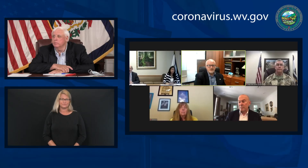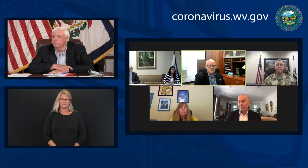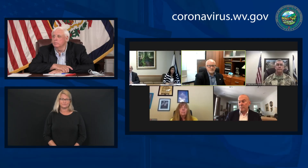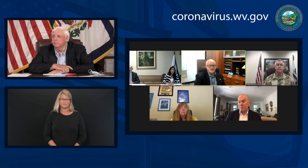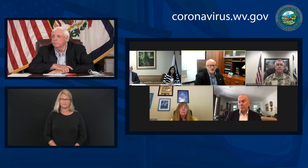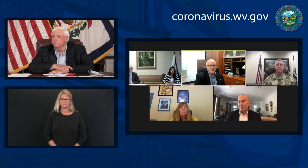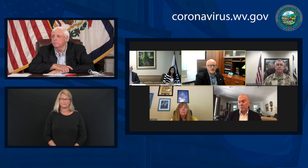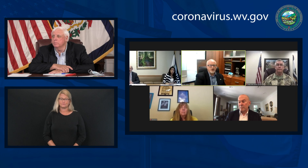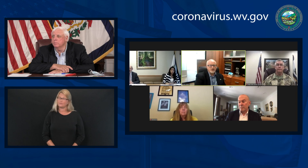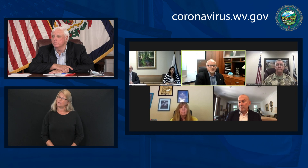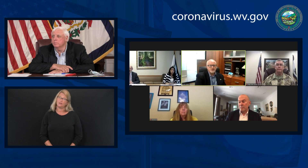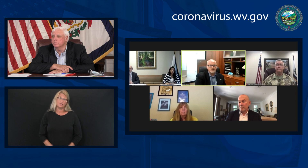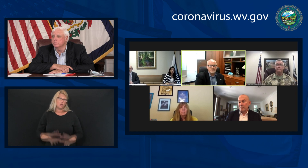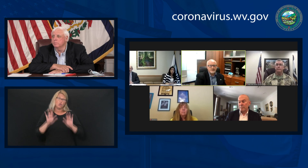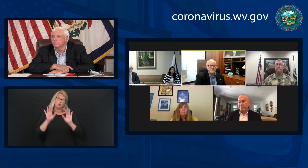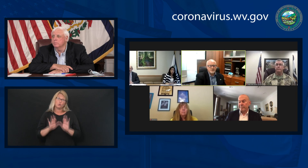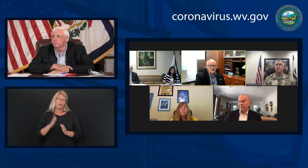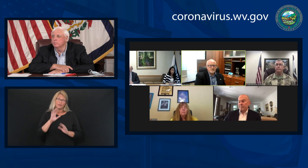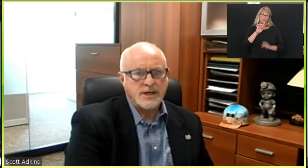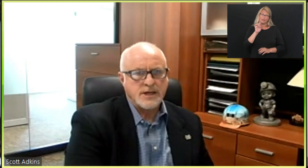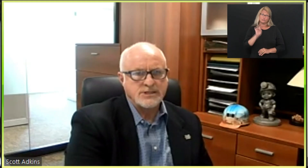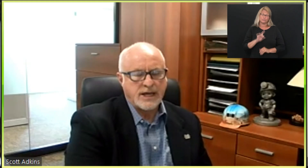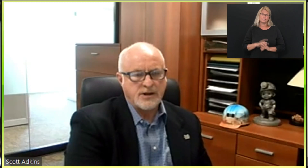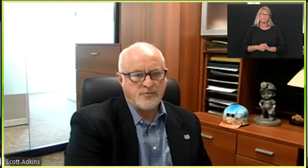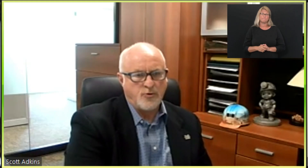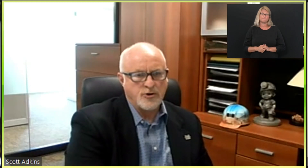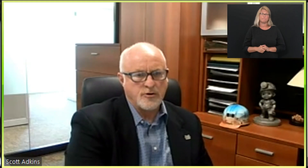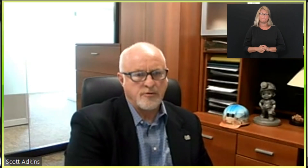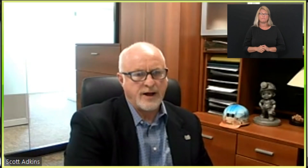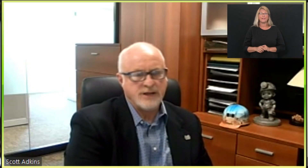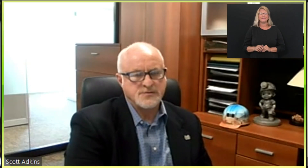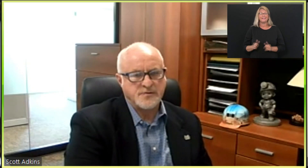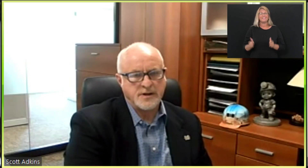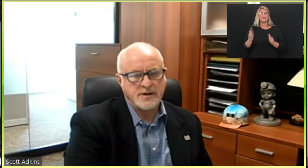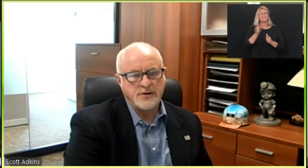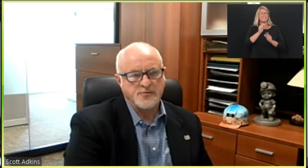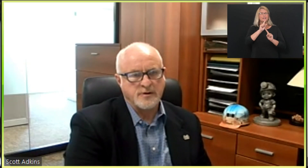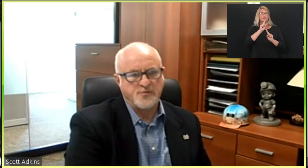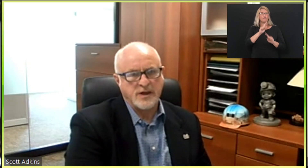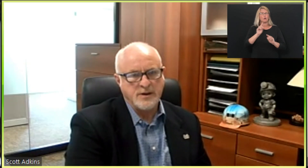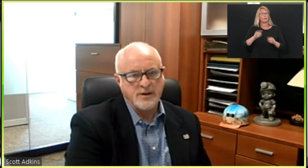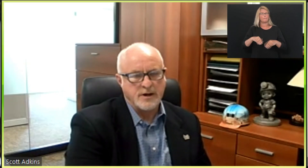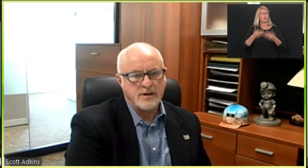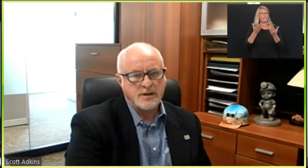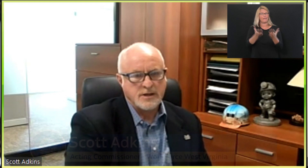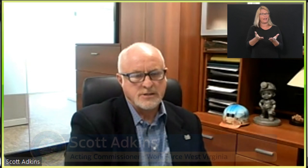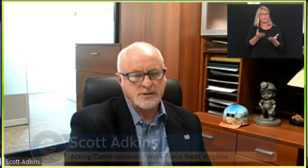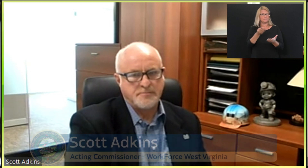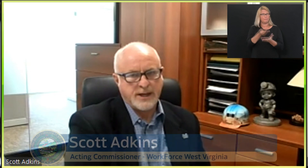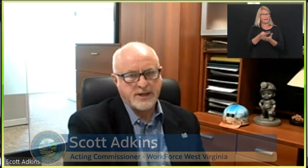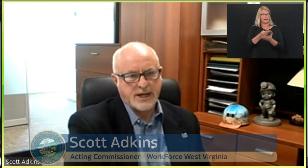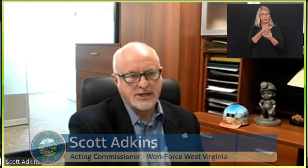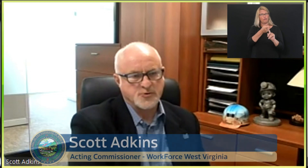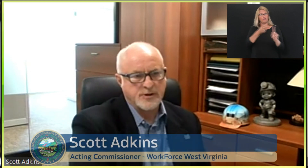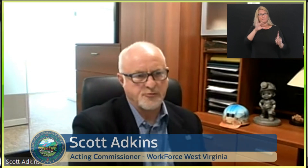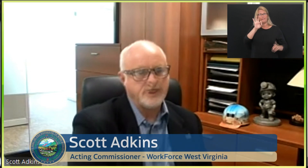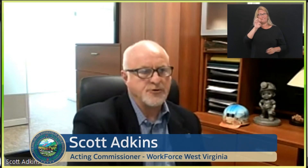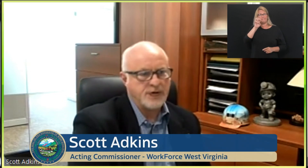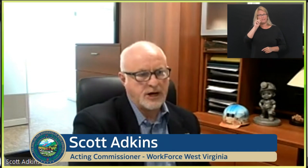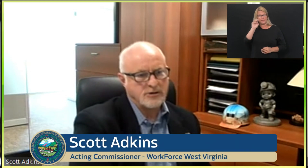Stephen, that's a great question. The executive order provides funding from FEMA to pay the